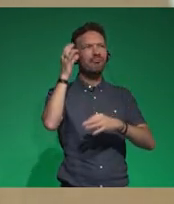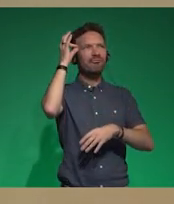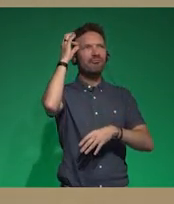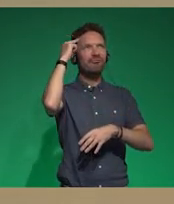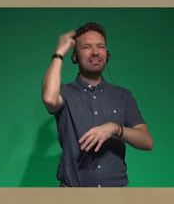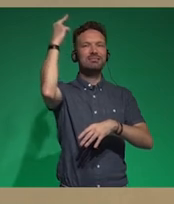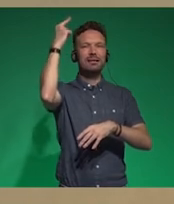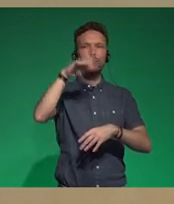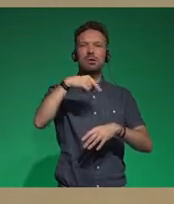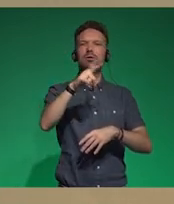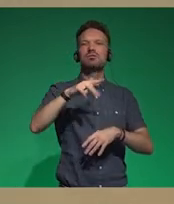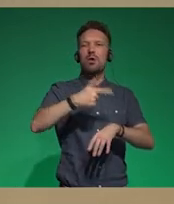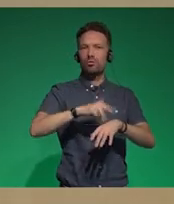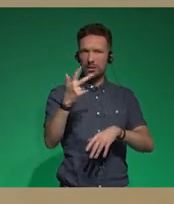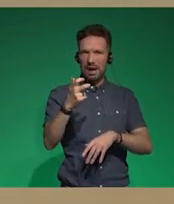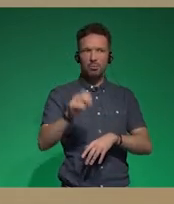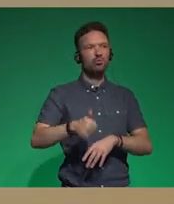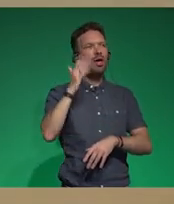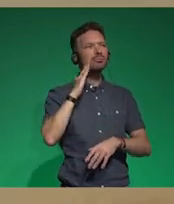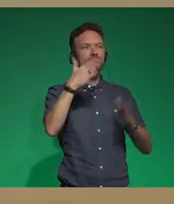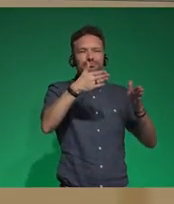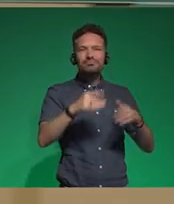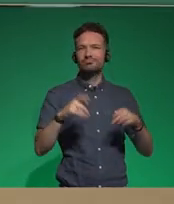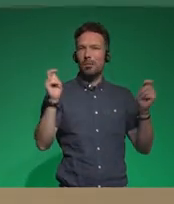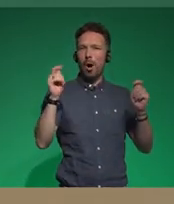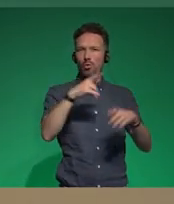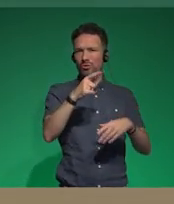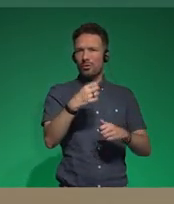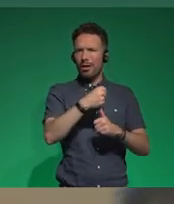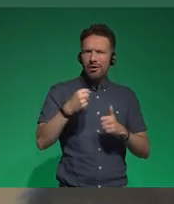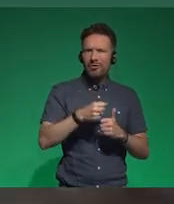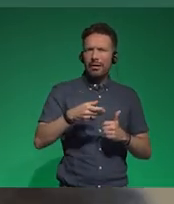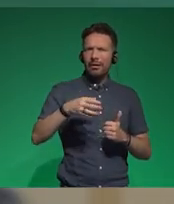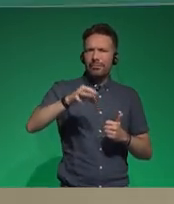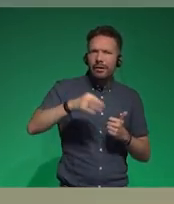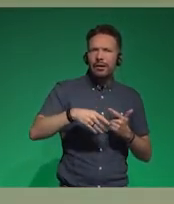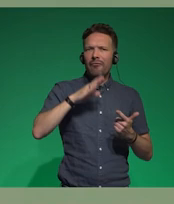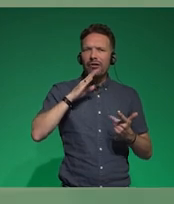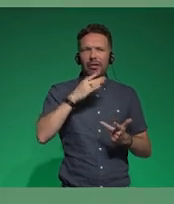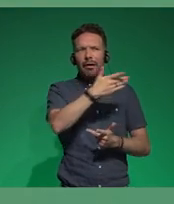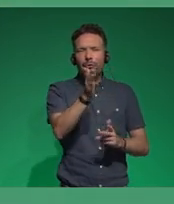water or whatever you like, and then we come back together at 12. Thank you.